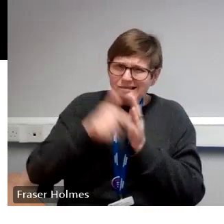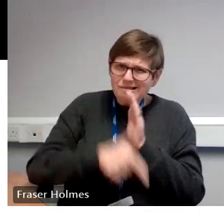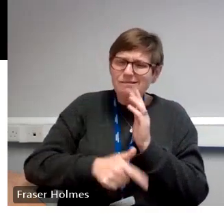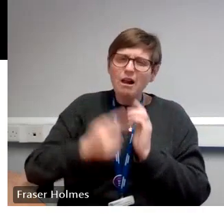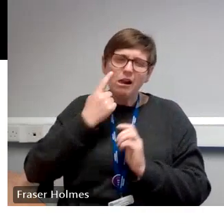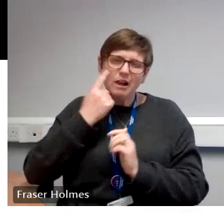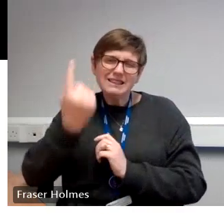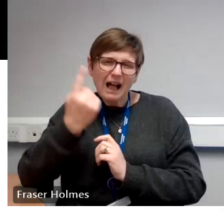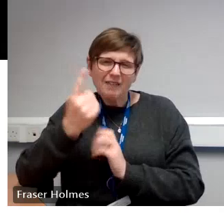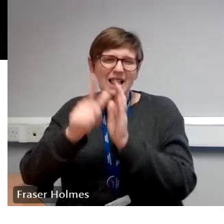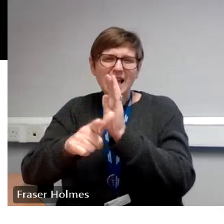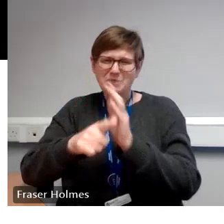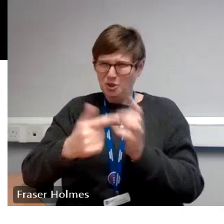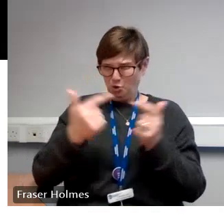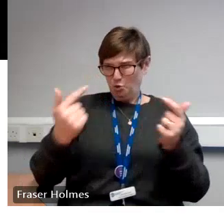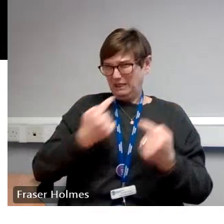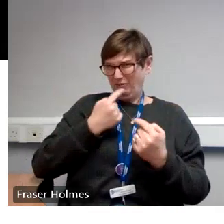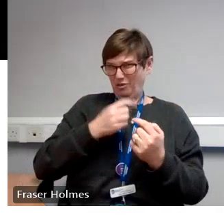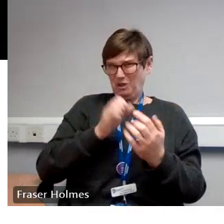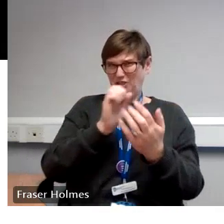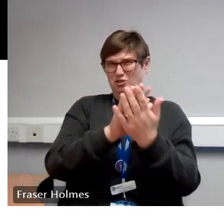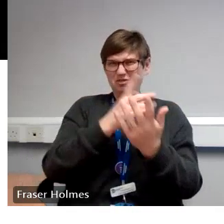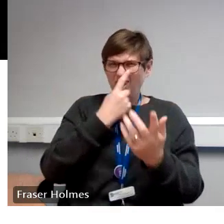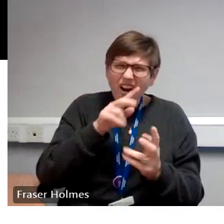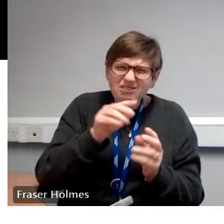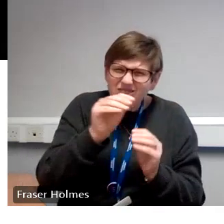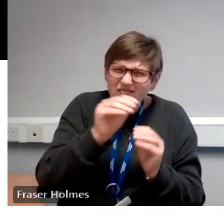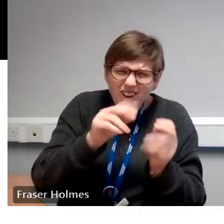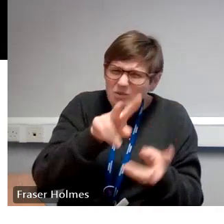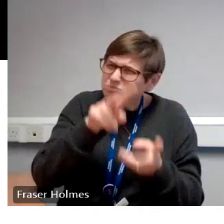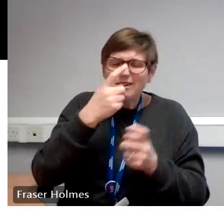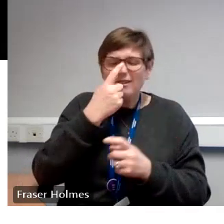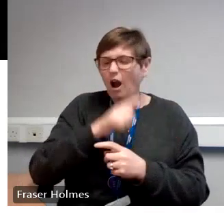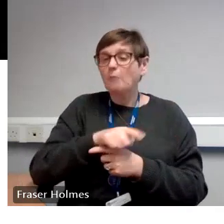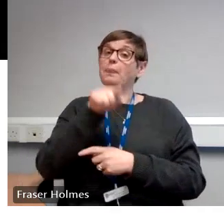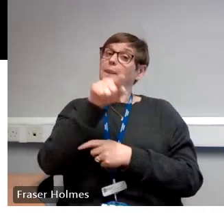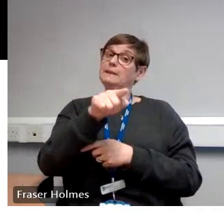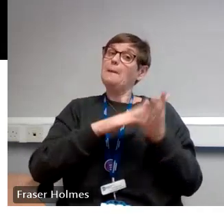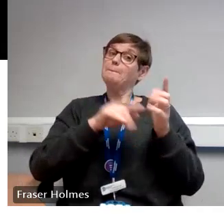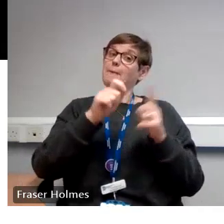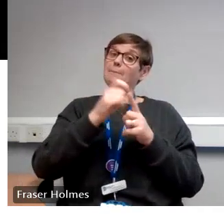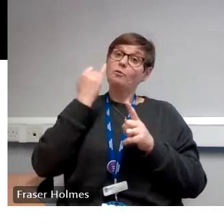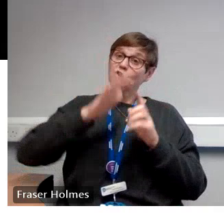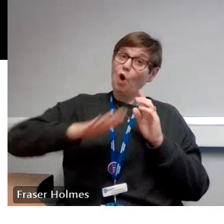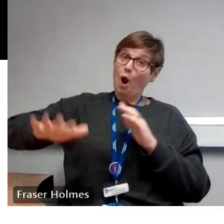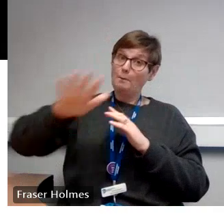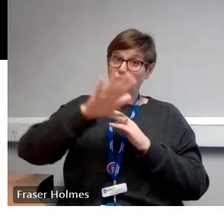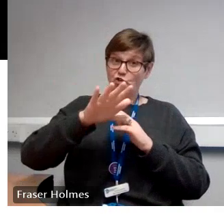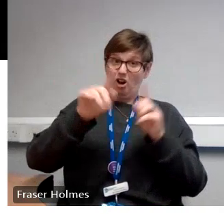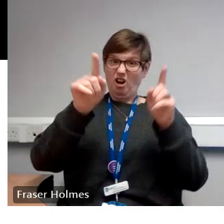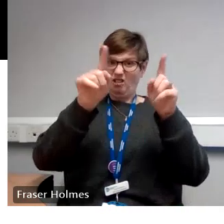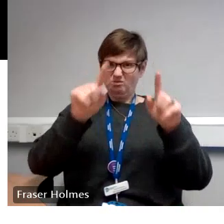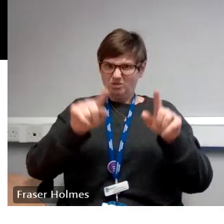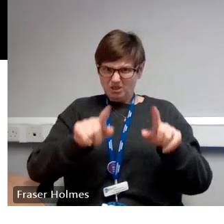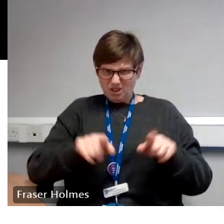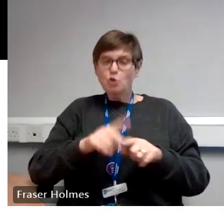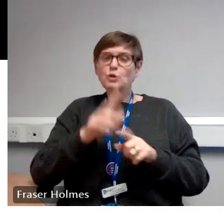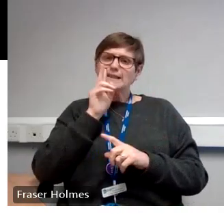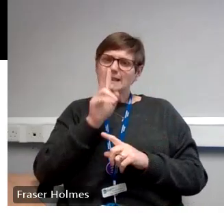because there's probably too much information to take in. So this is a map of Derbyshire. So you can see in the middle,